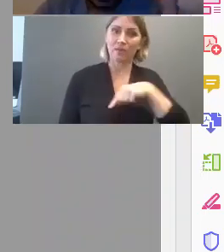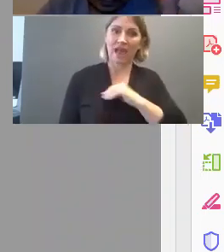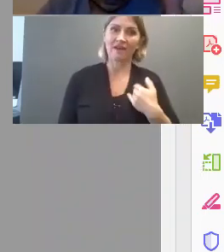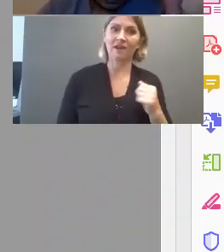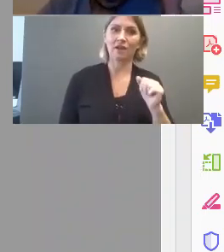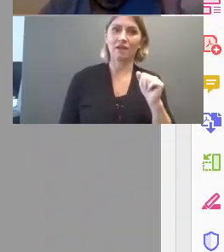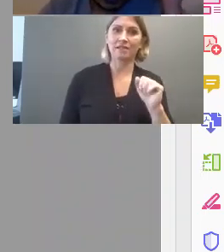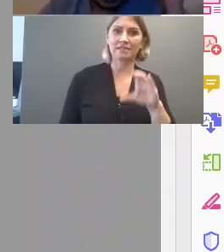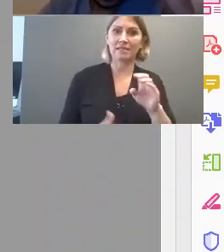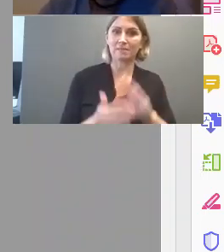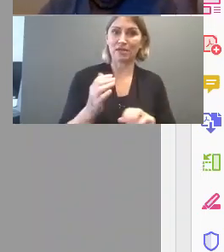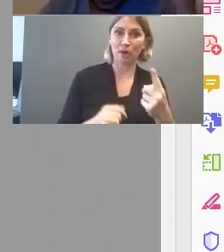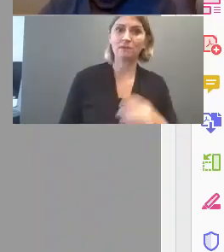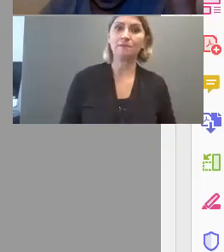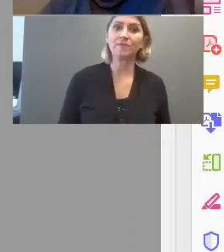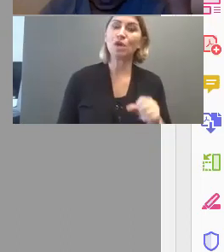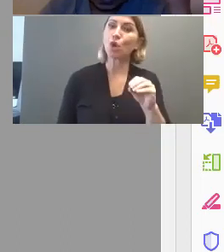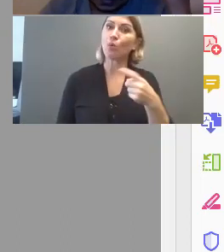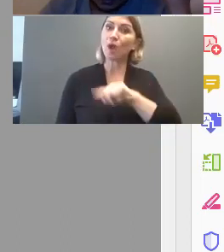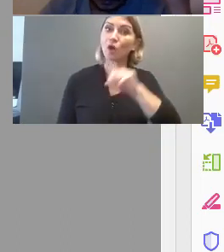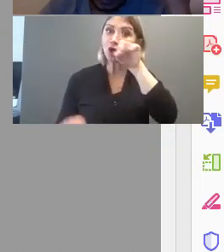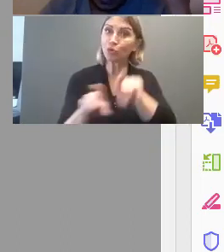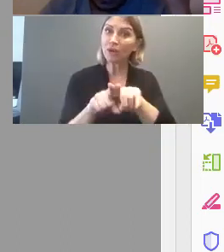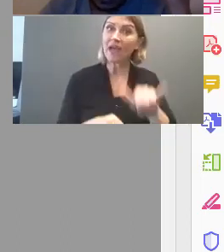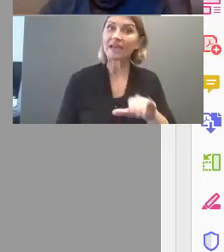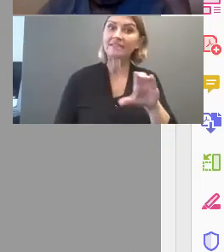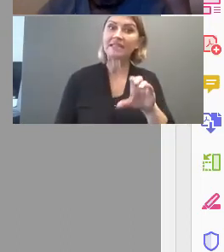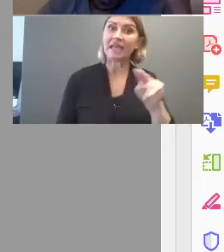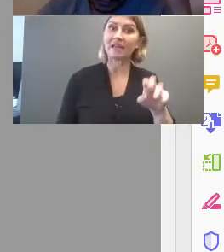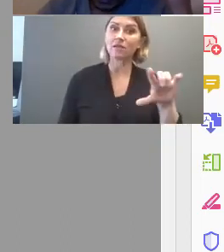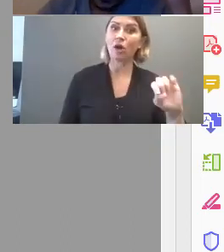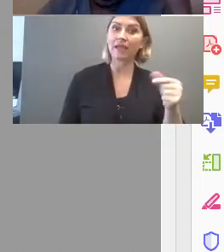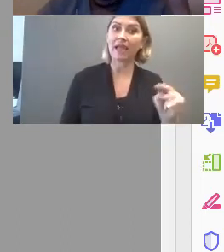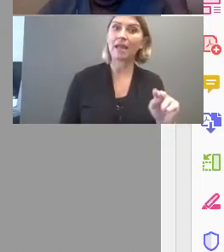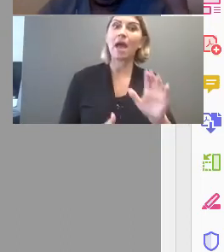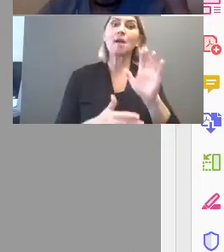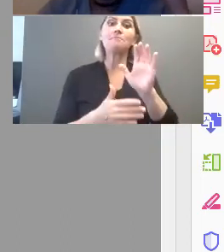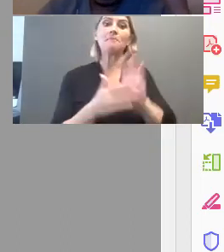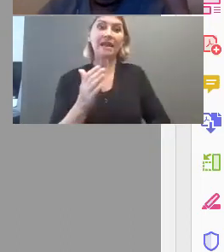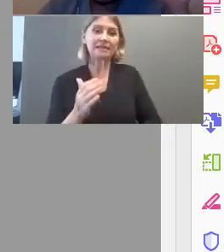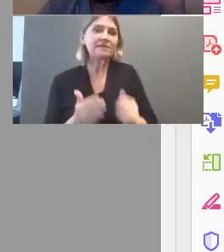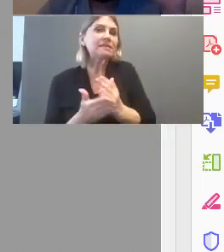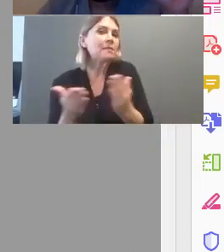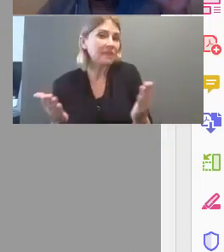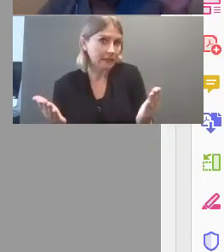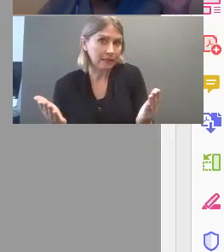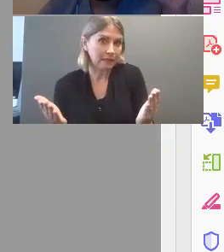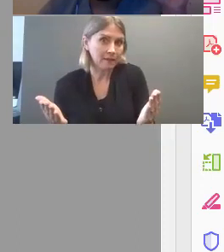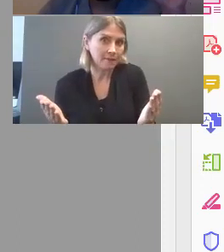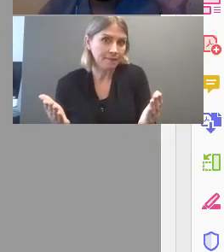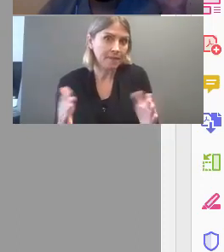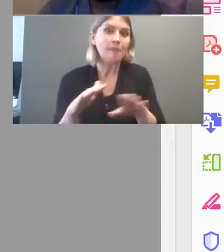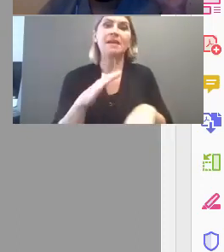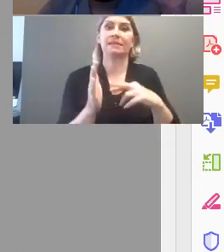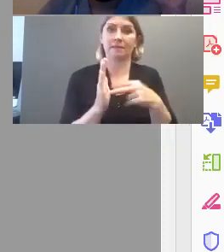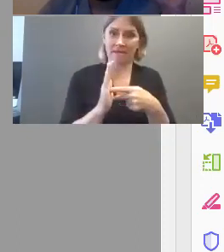1. So do we all agree that Cn log n minus of something basically